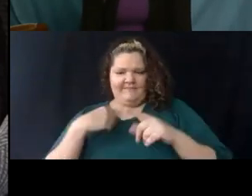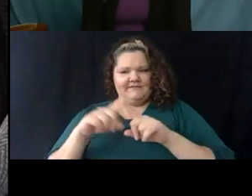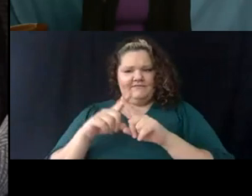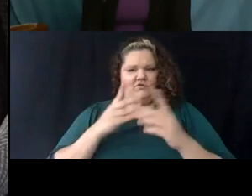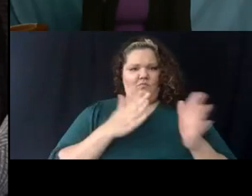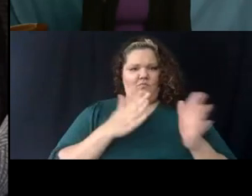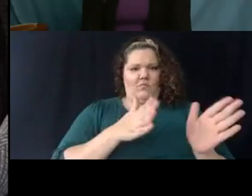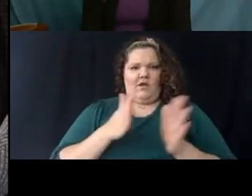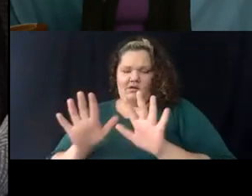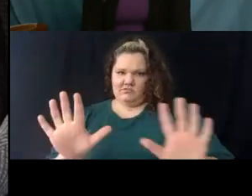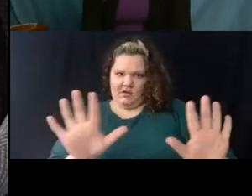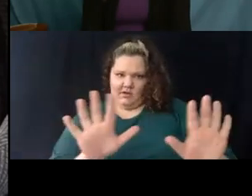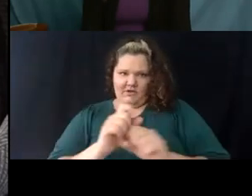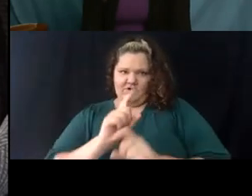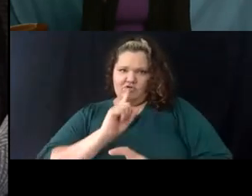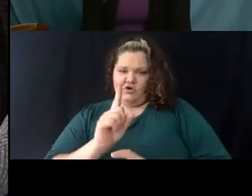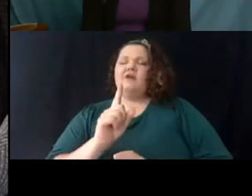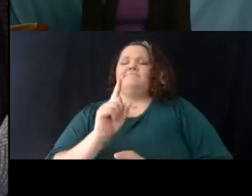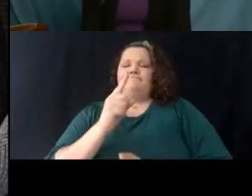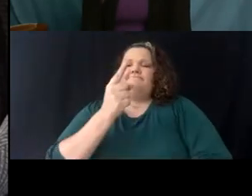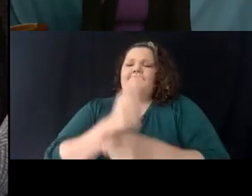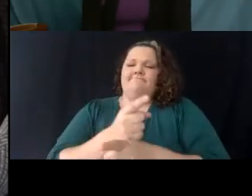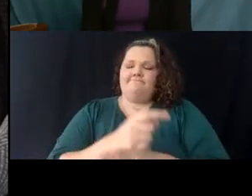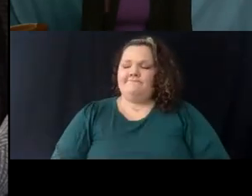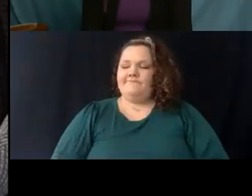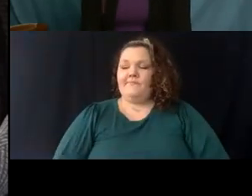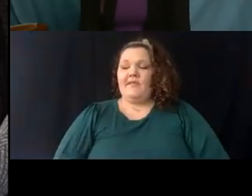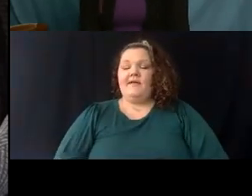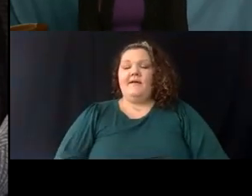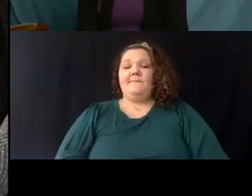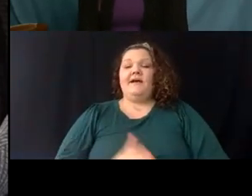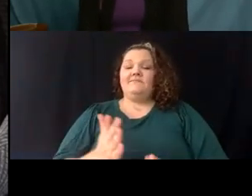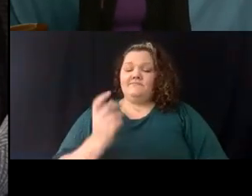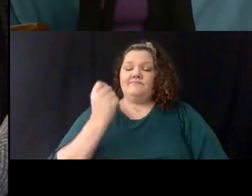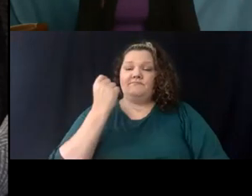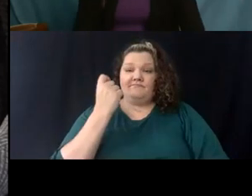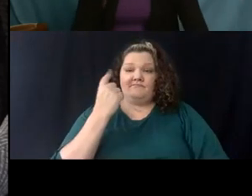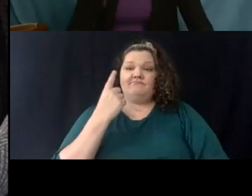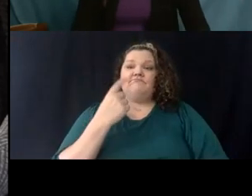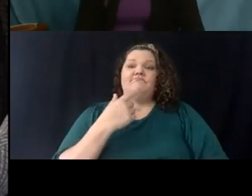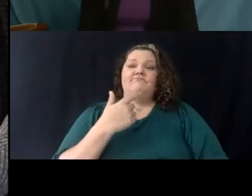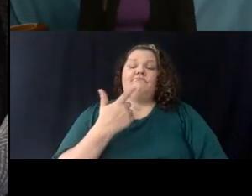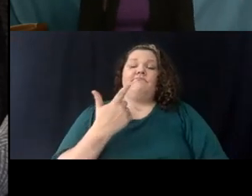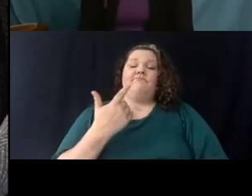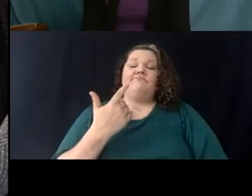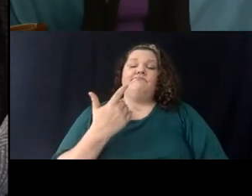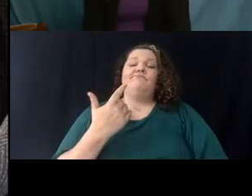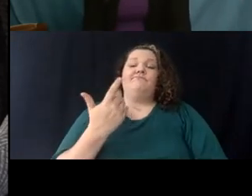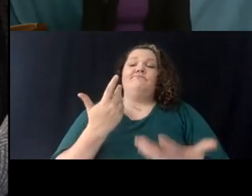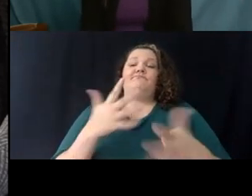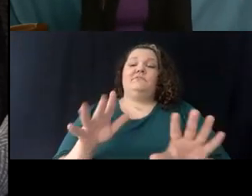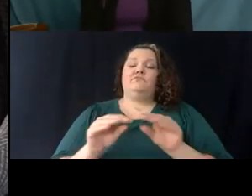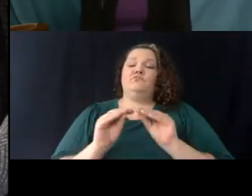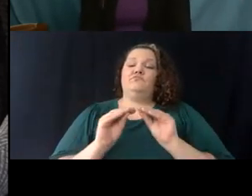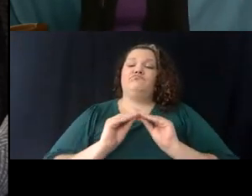We want to just be sure that the accessibility that we're providing is varied enough that we have a website that is accessible to, as I say,